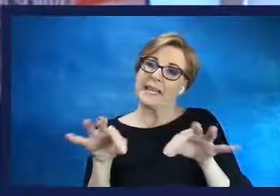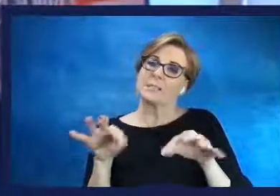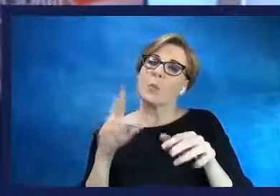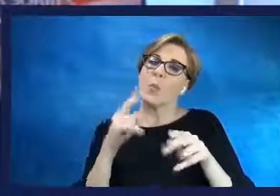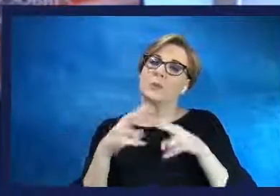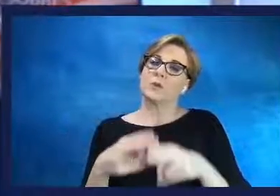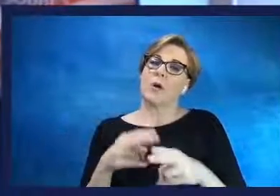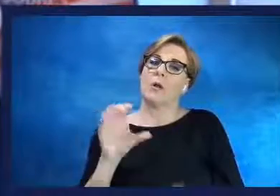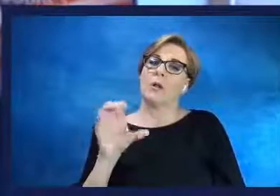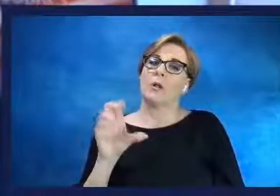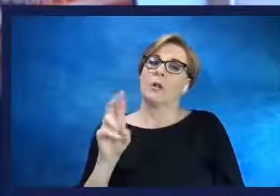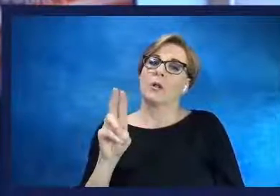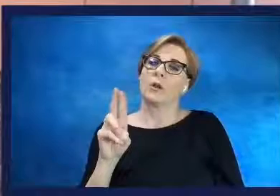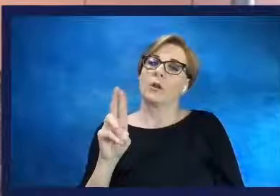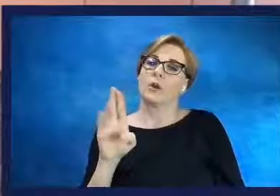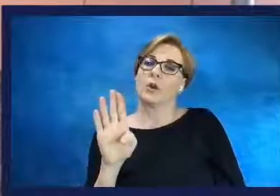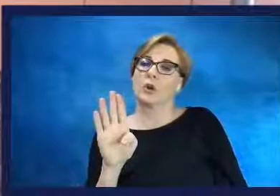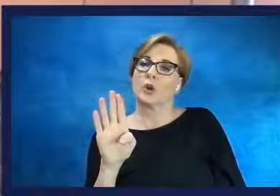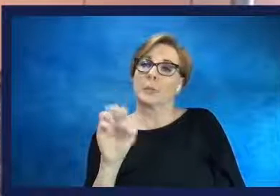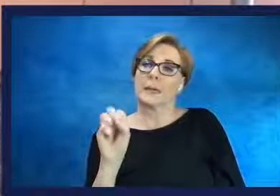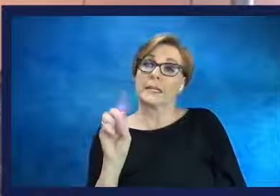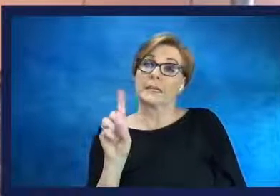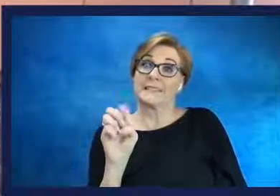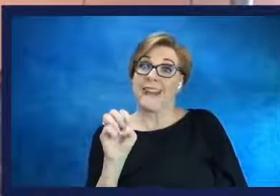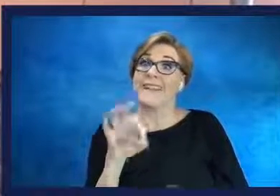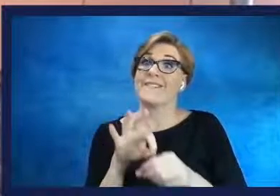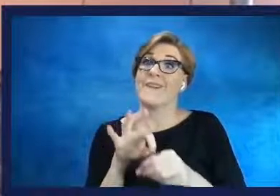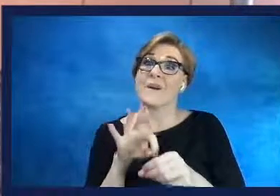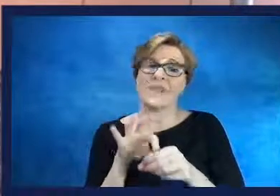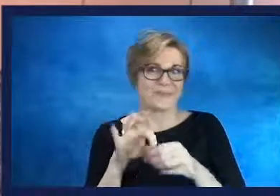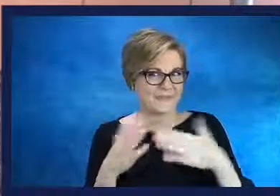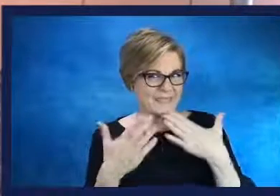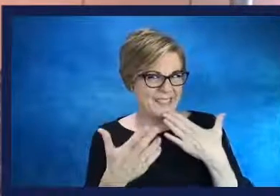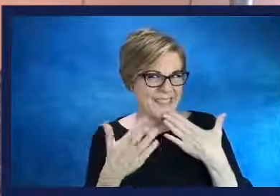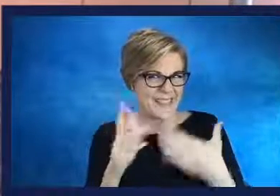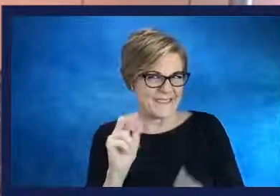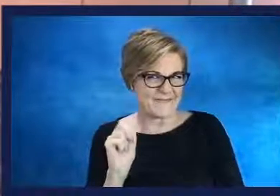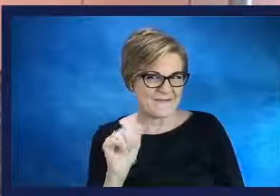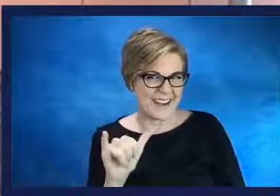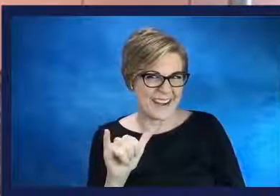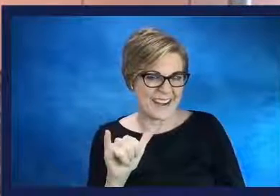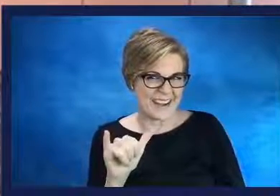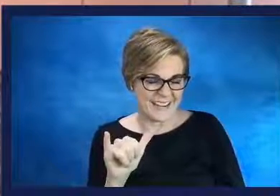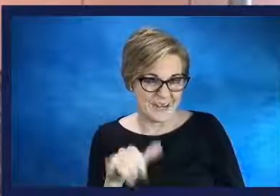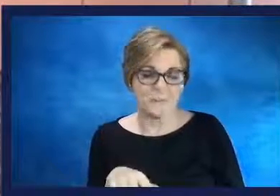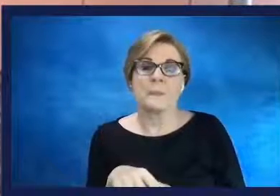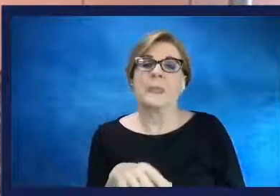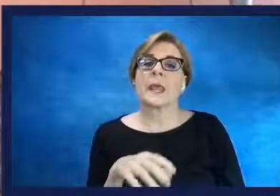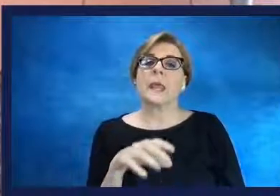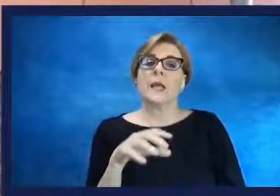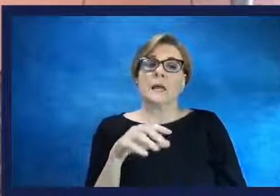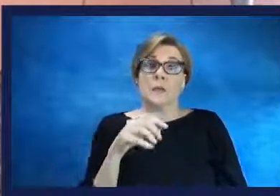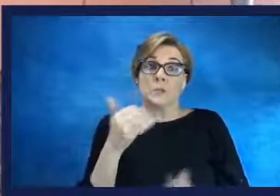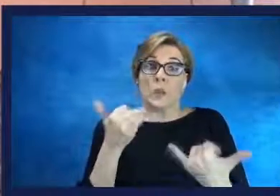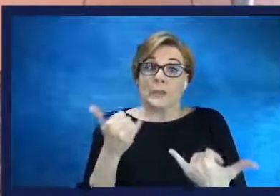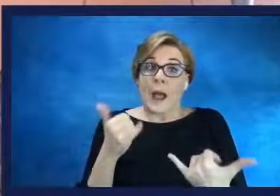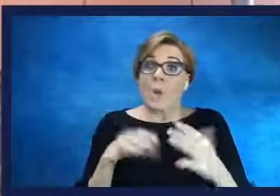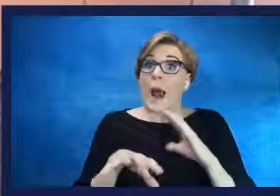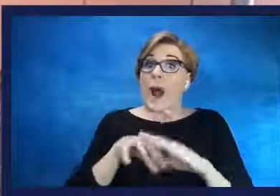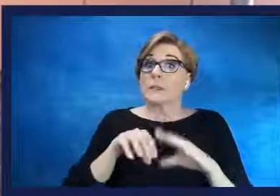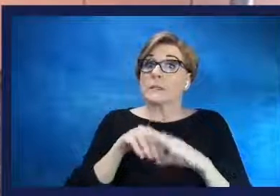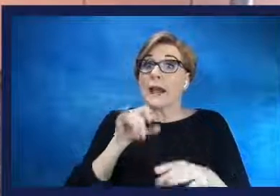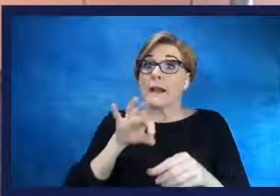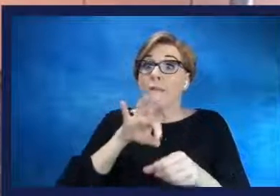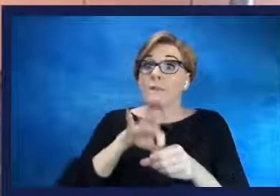that process. Okay, well, thank you, Ray. So here we are outside of one of our voting locations, and I actually have in